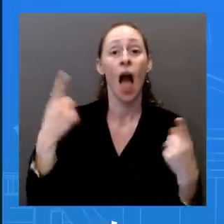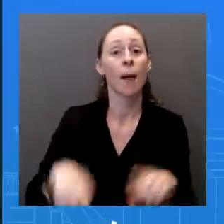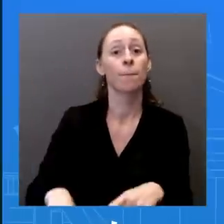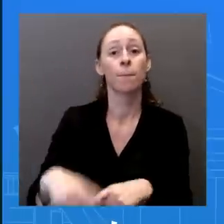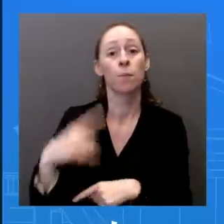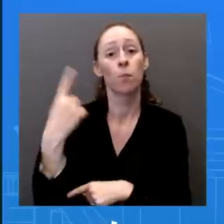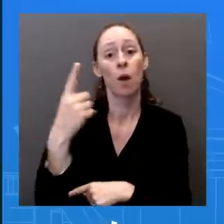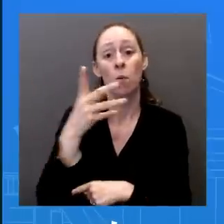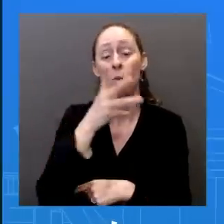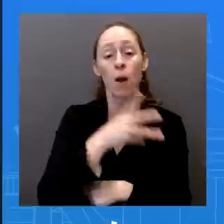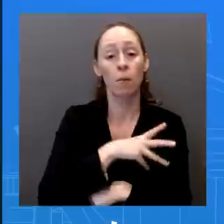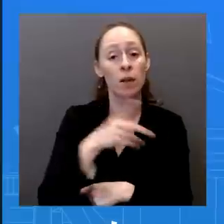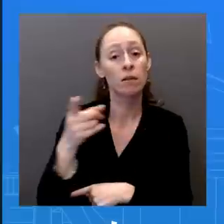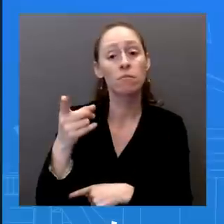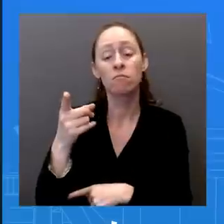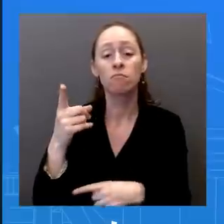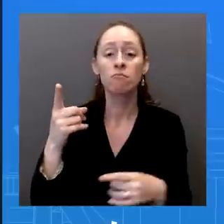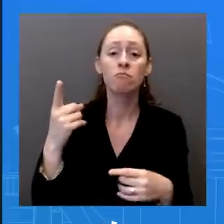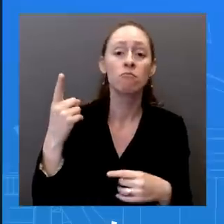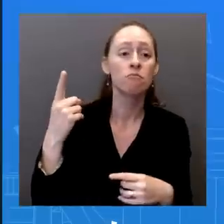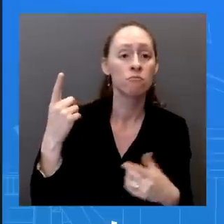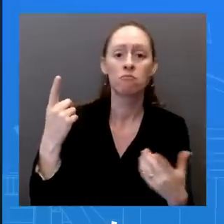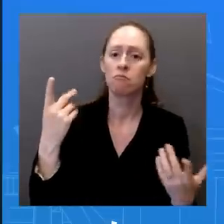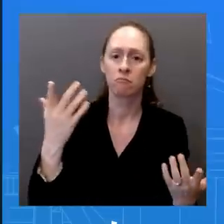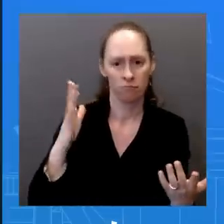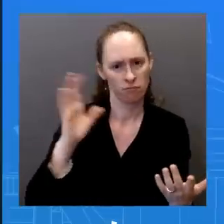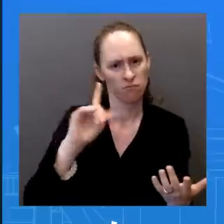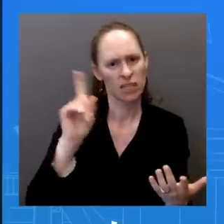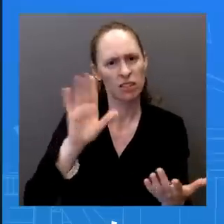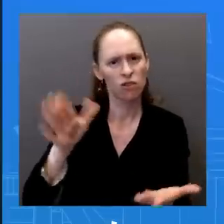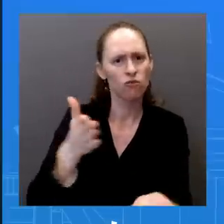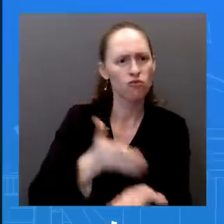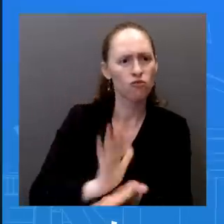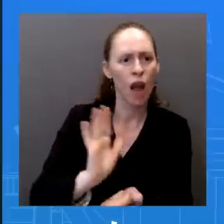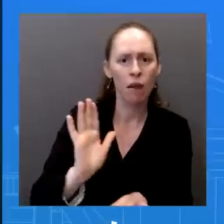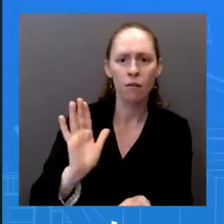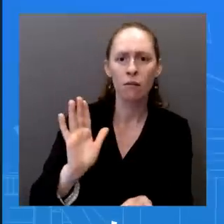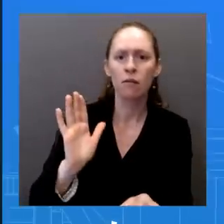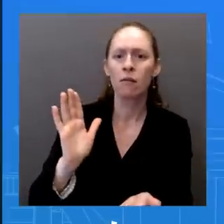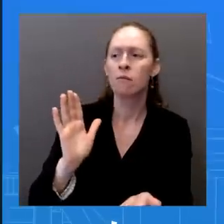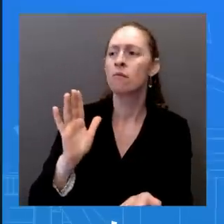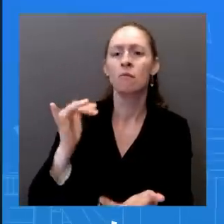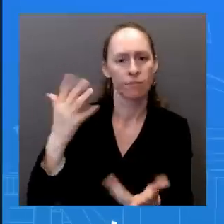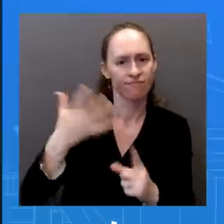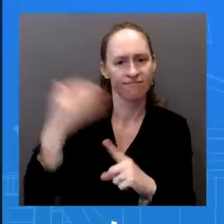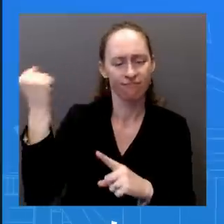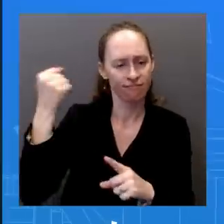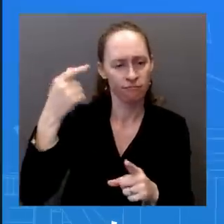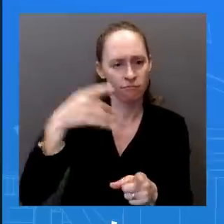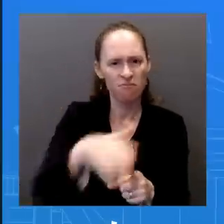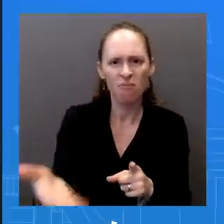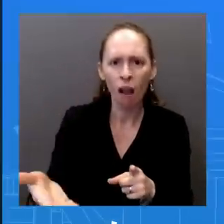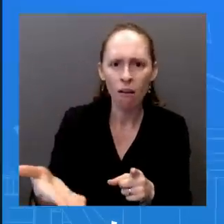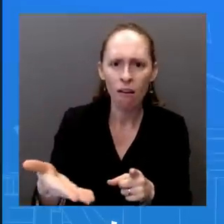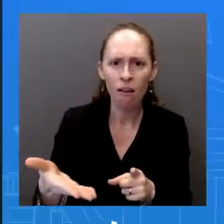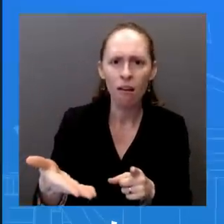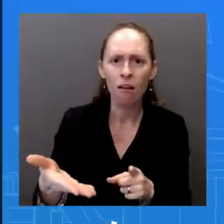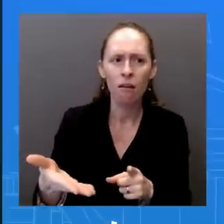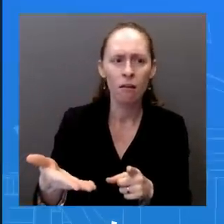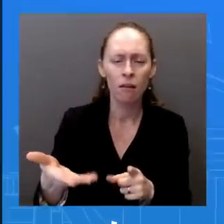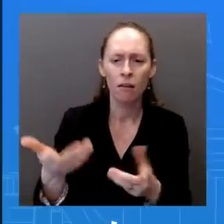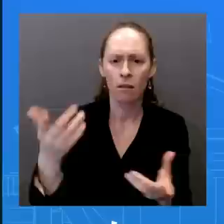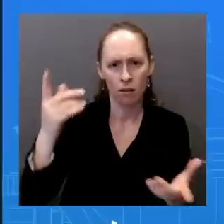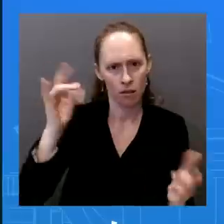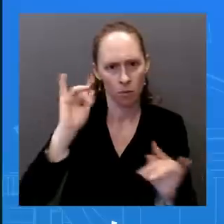die in this way. And it is not surprising to us that we are seeing people of all walks of life come out in